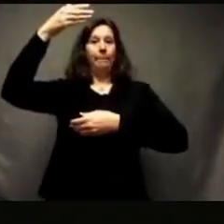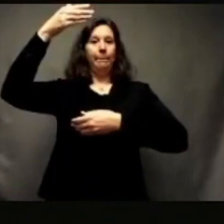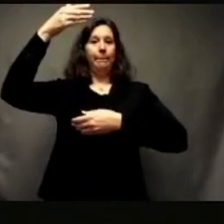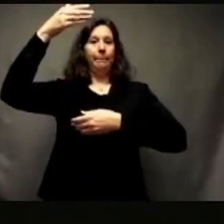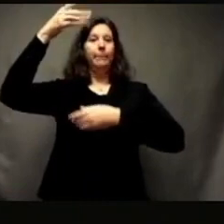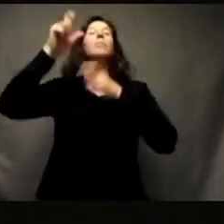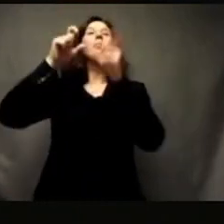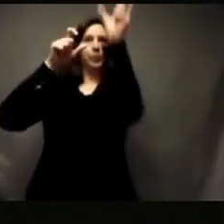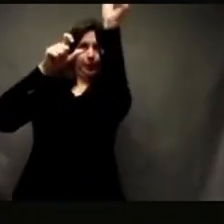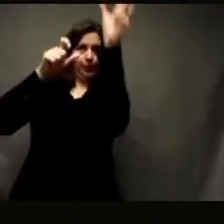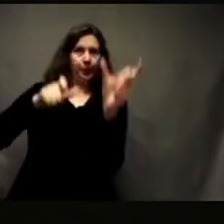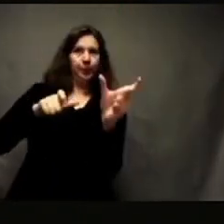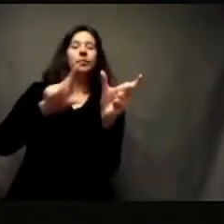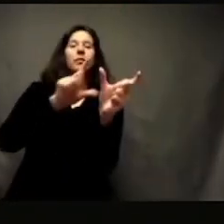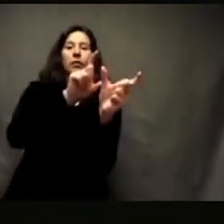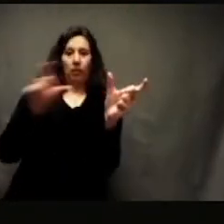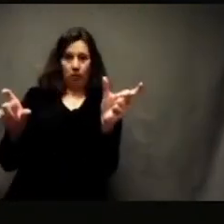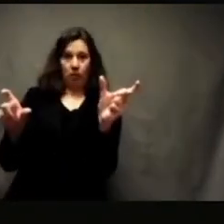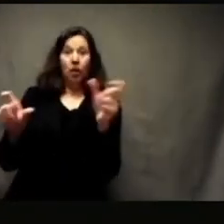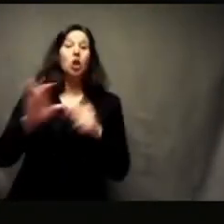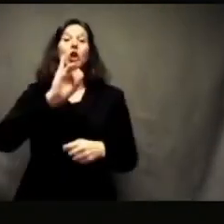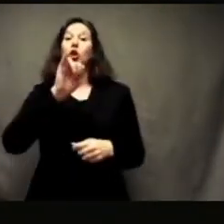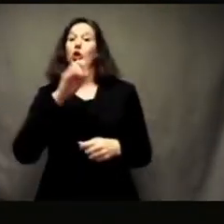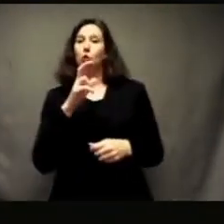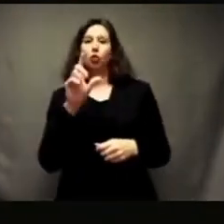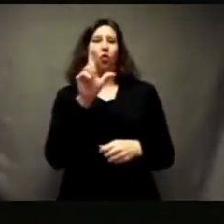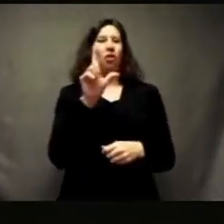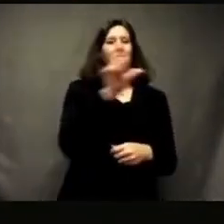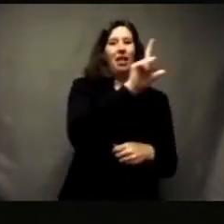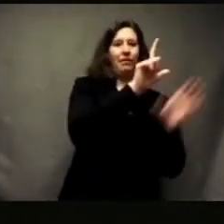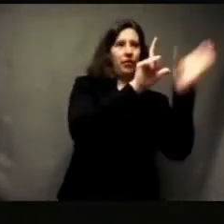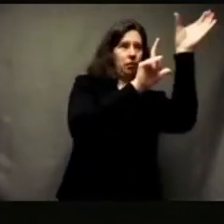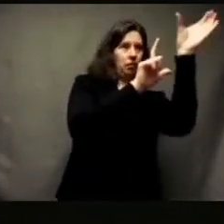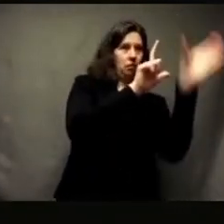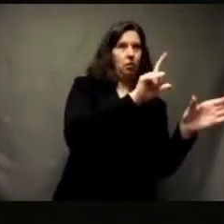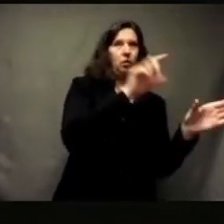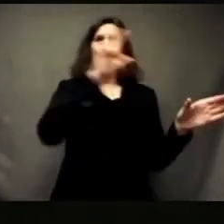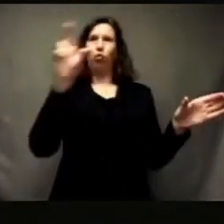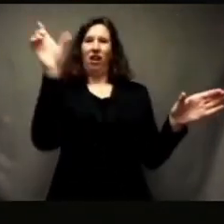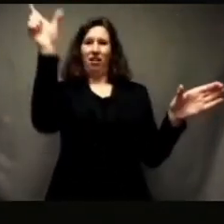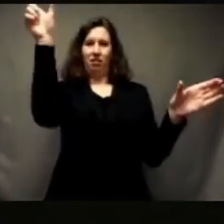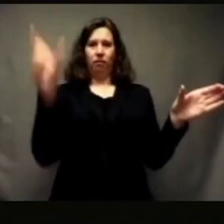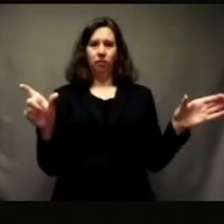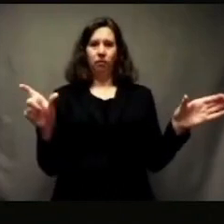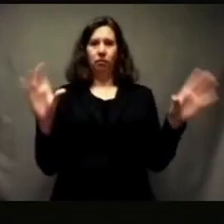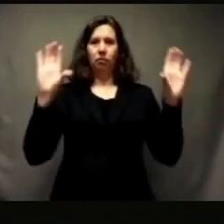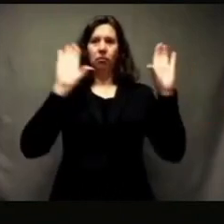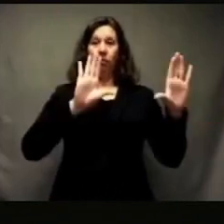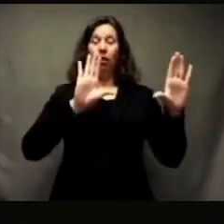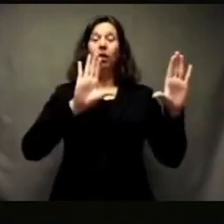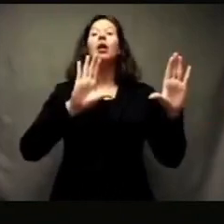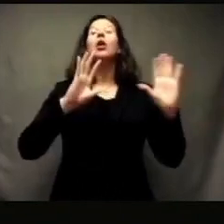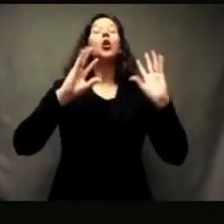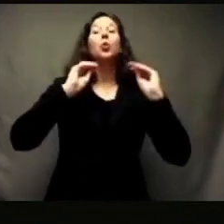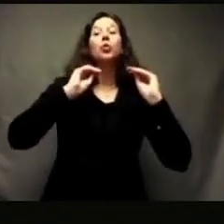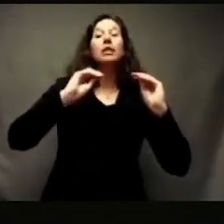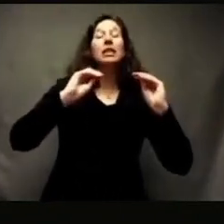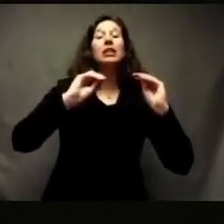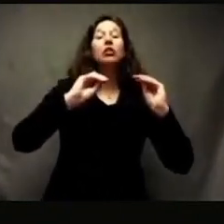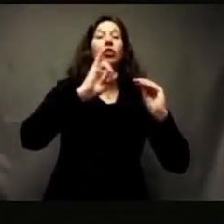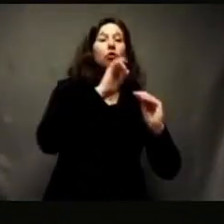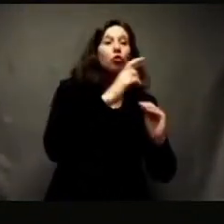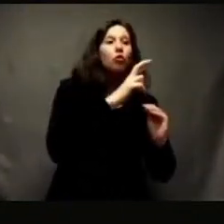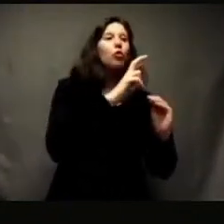put things together. Scratch Junior goes left to right. And the reason for this is because we're teaching Scratch Junior